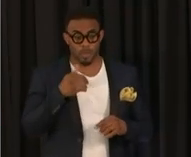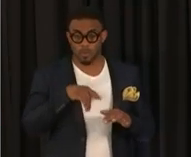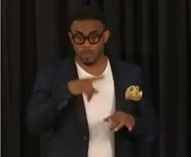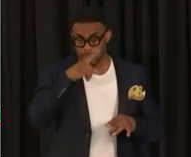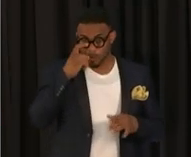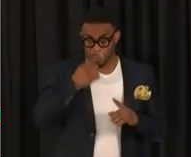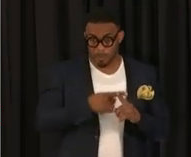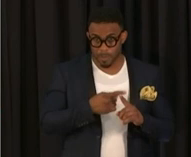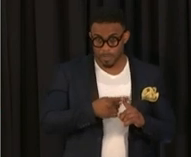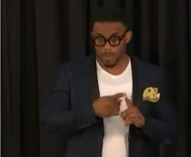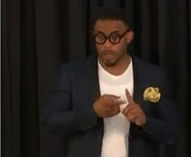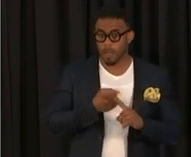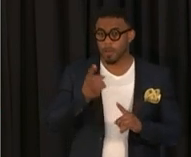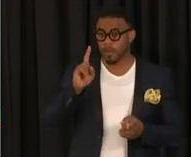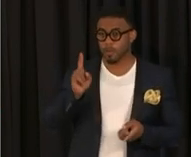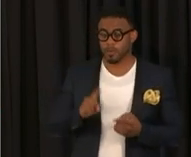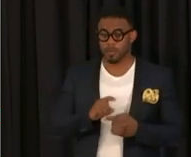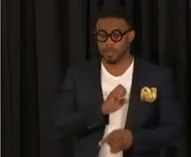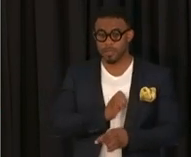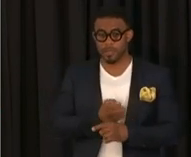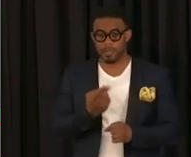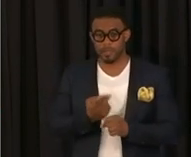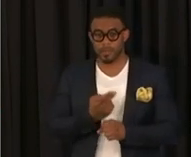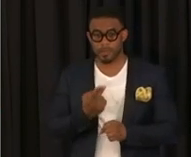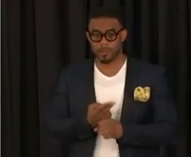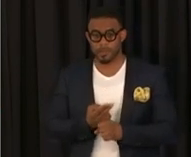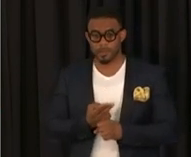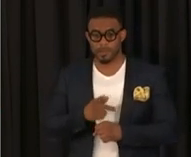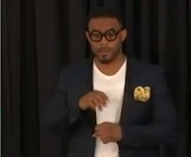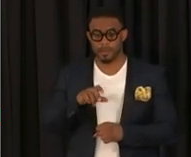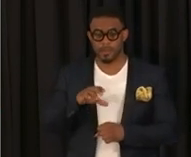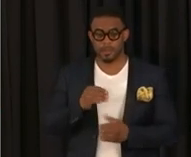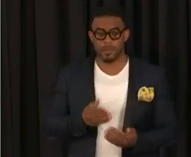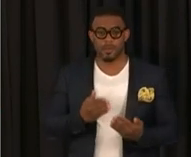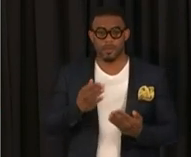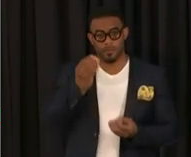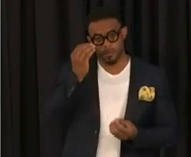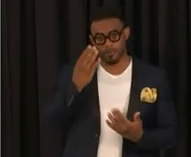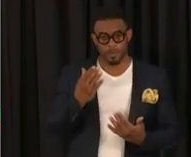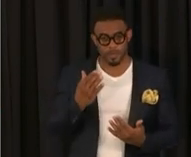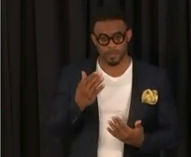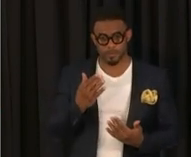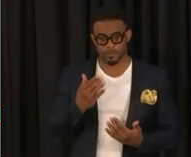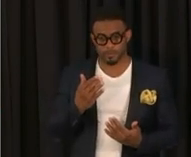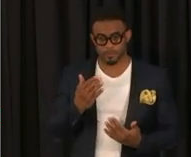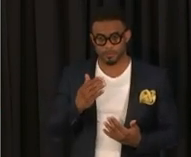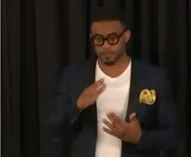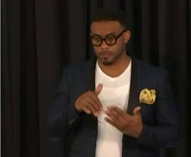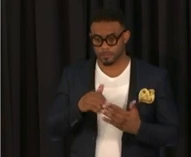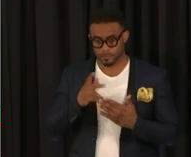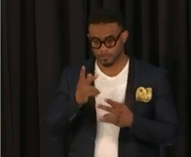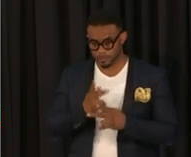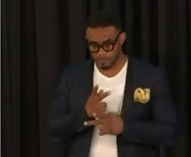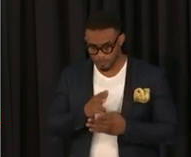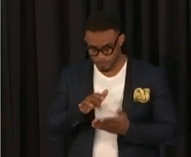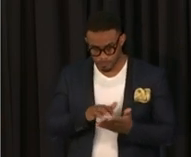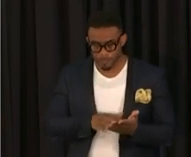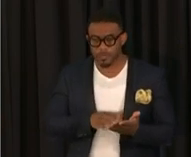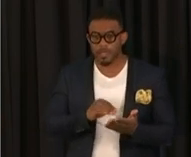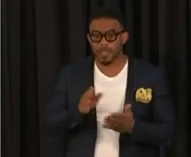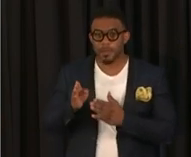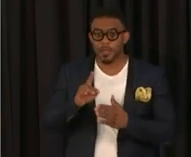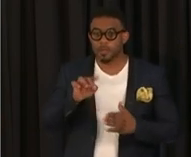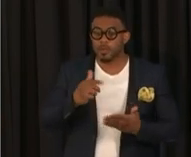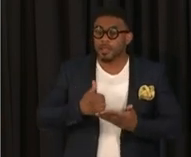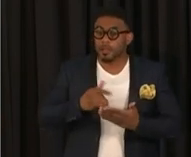greener during summer months and automatically reduce energy use. Pepco offers information, online calculators,